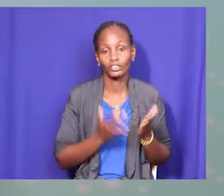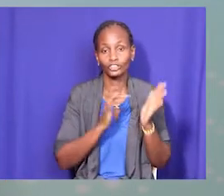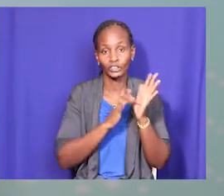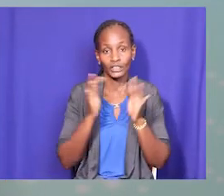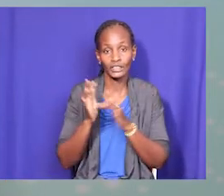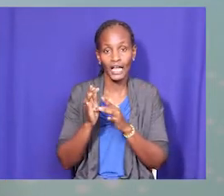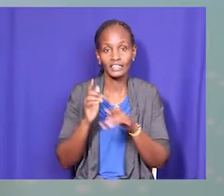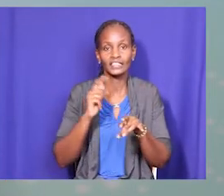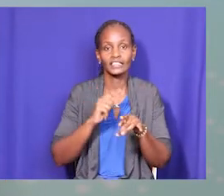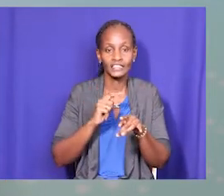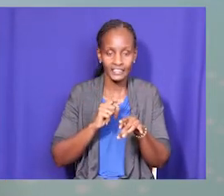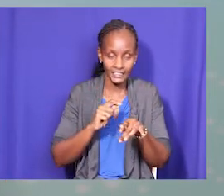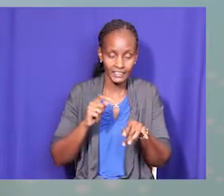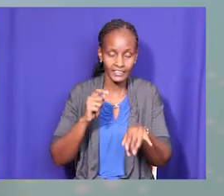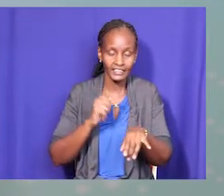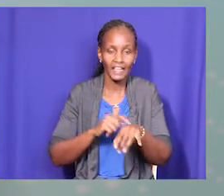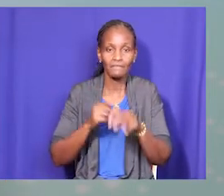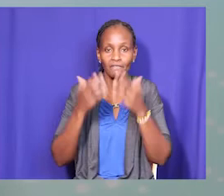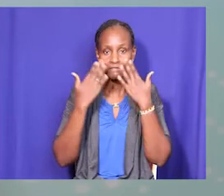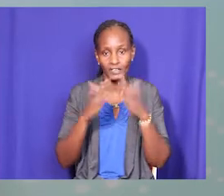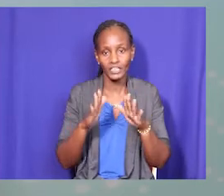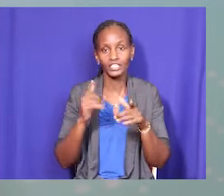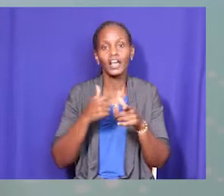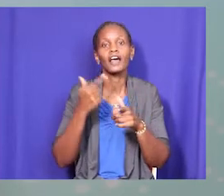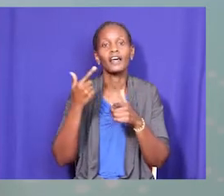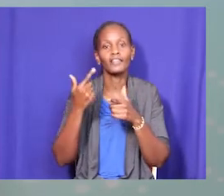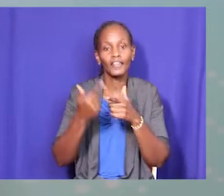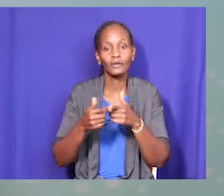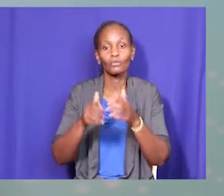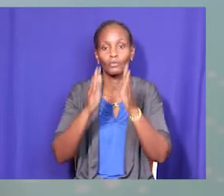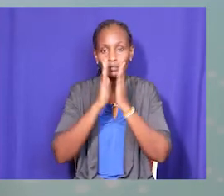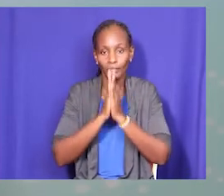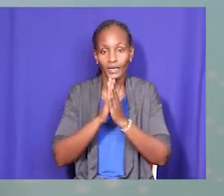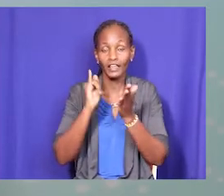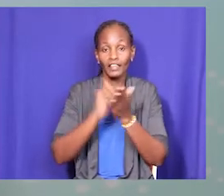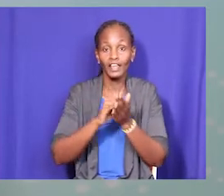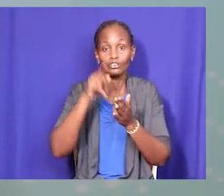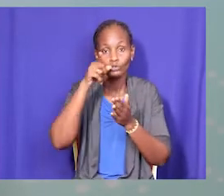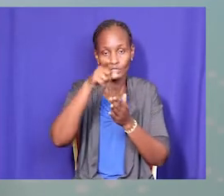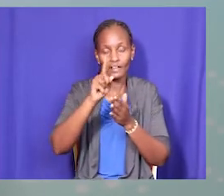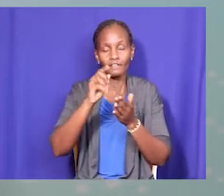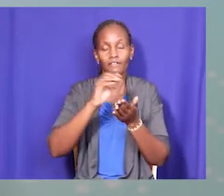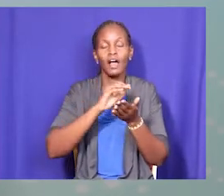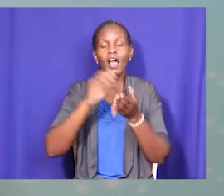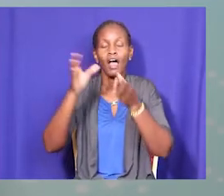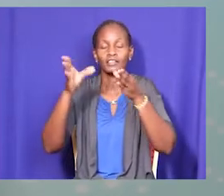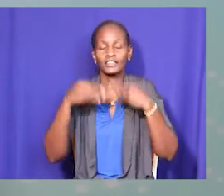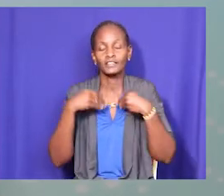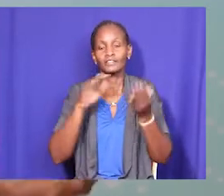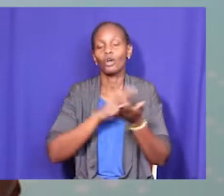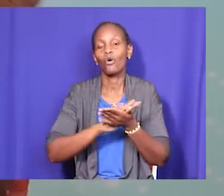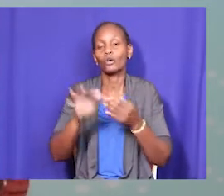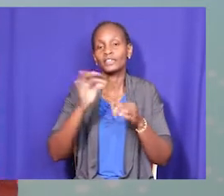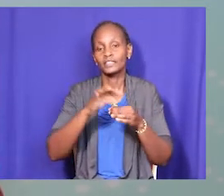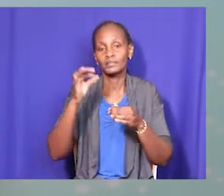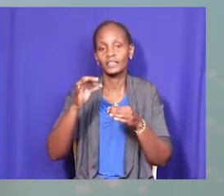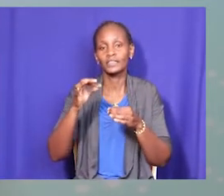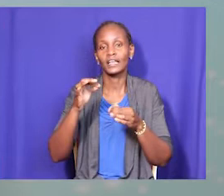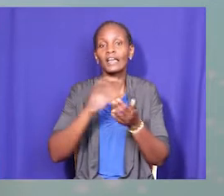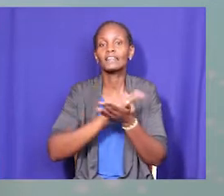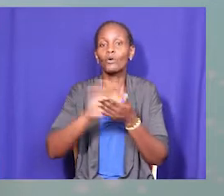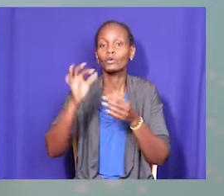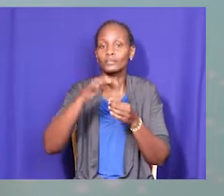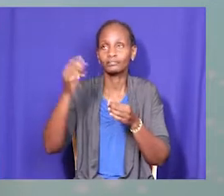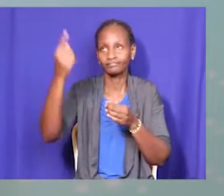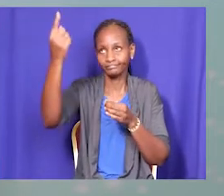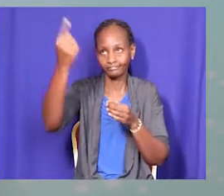you have welcomed him, you pray that you receive the Holy Spirit and the Holy Spirit comes